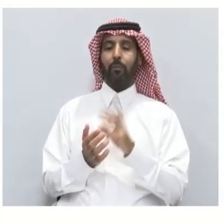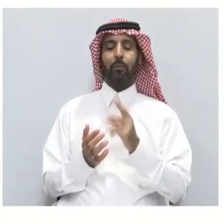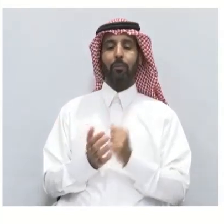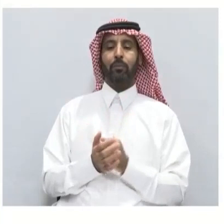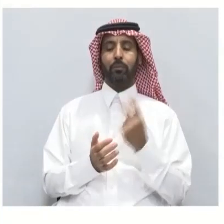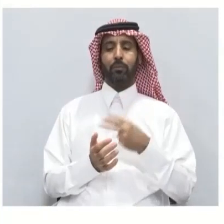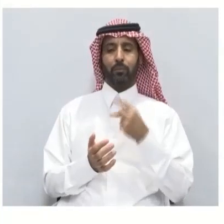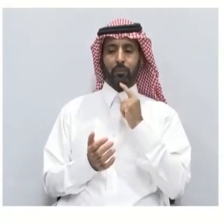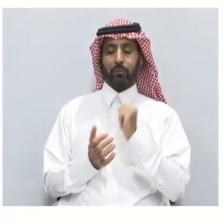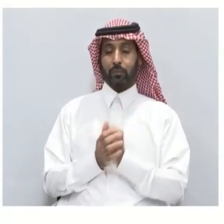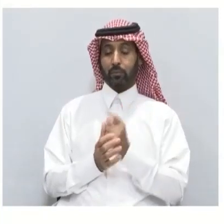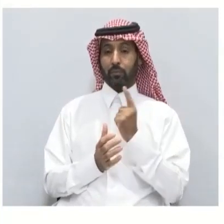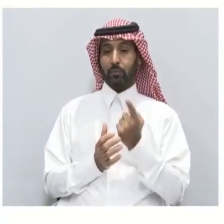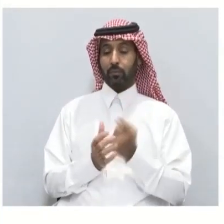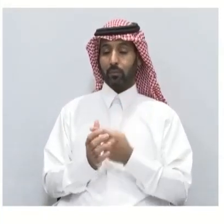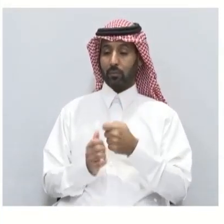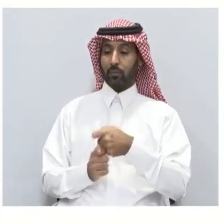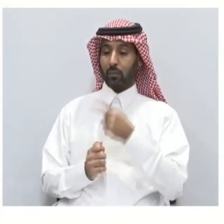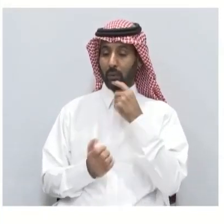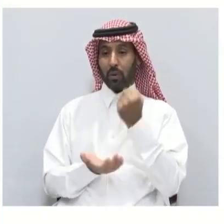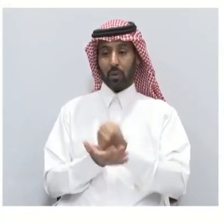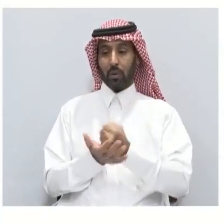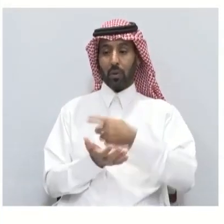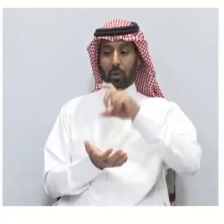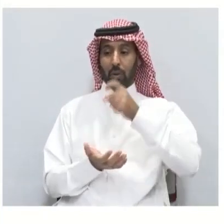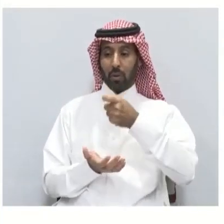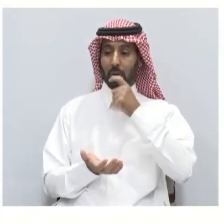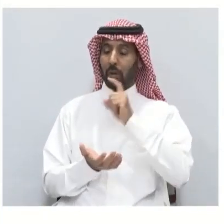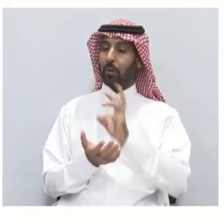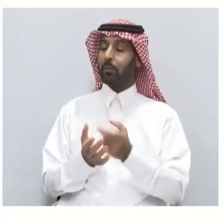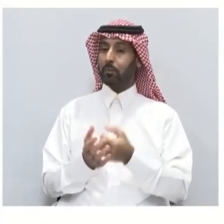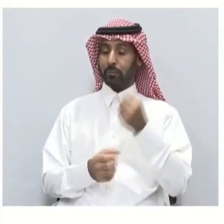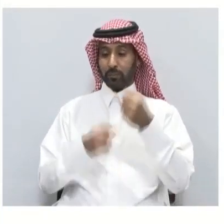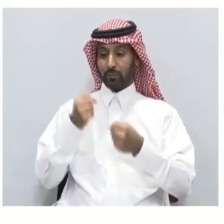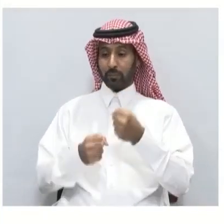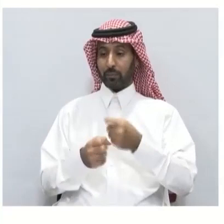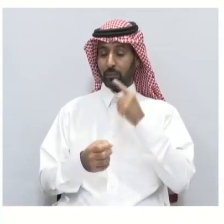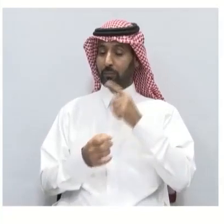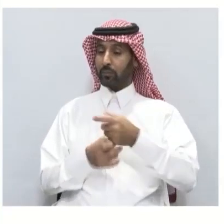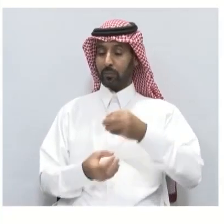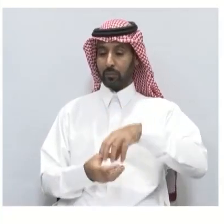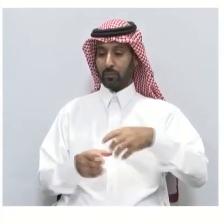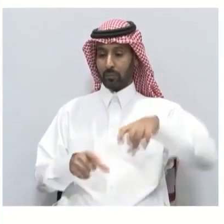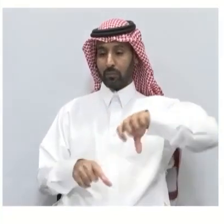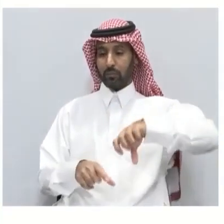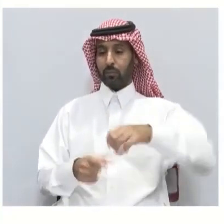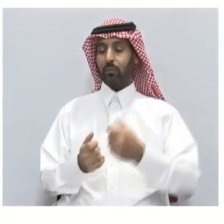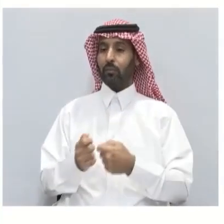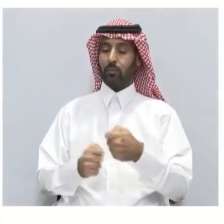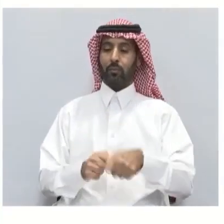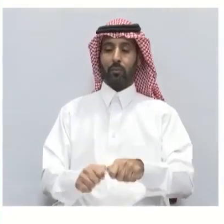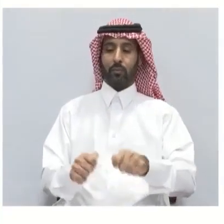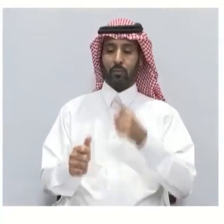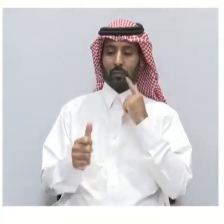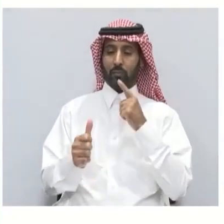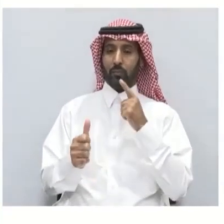21, had used the credit card to buy a cappuccino at a coffee house and to buy milk and cereal at a grocery store. The next time he